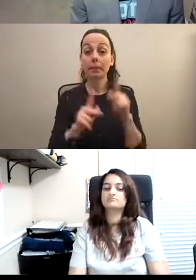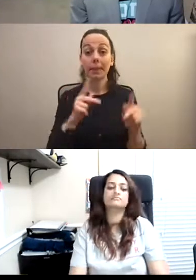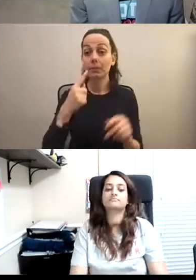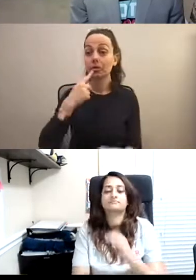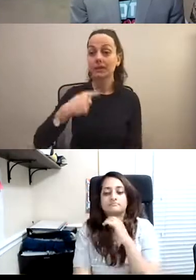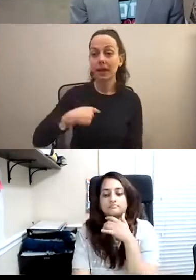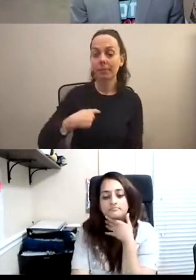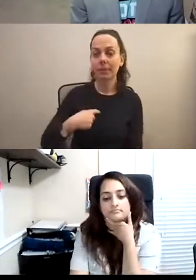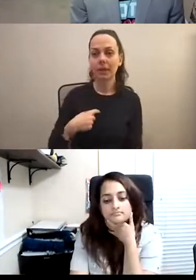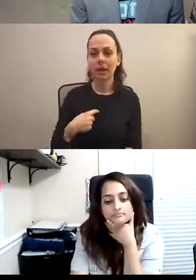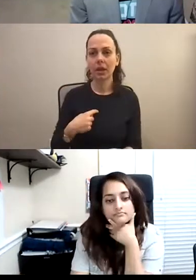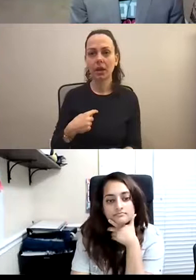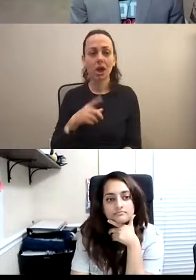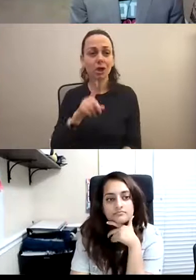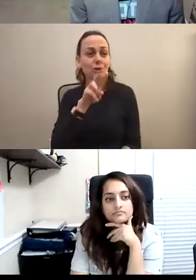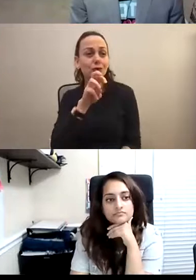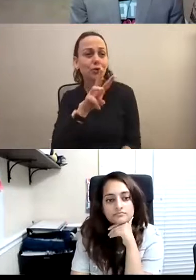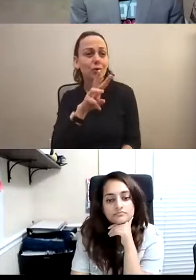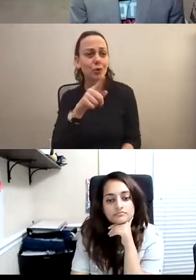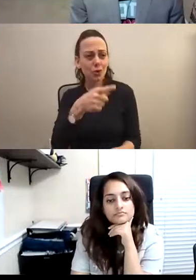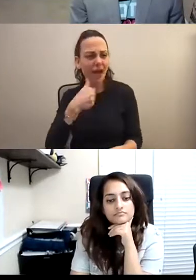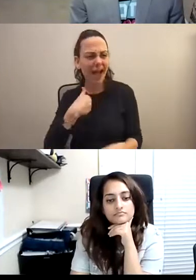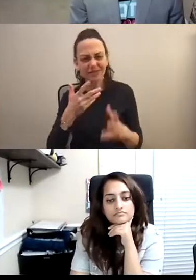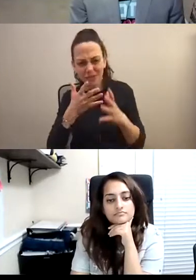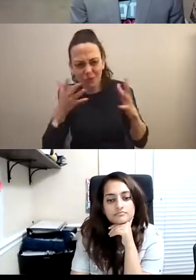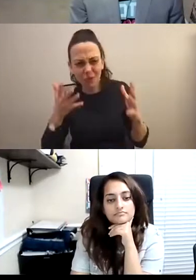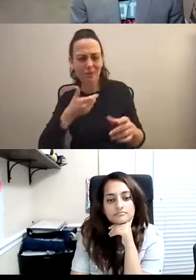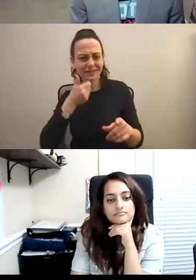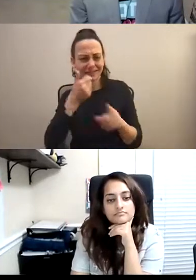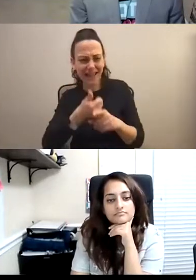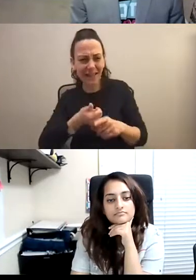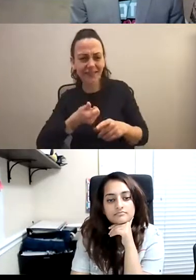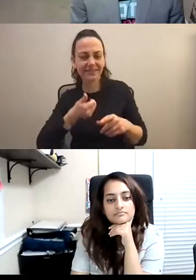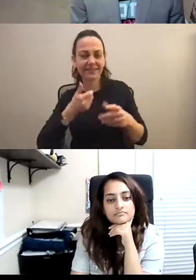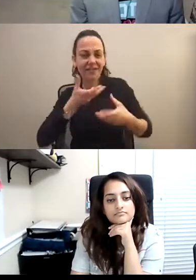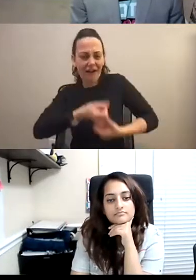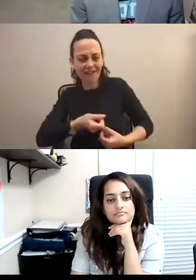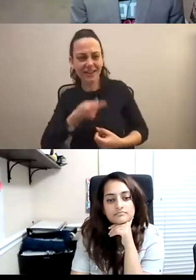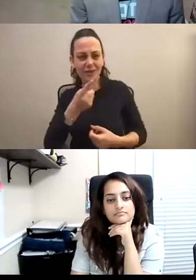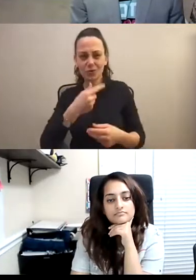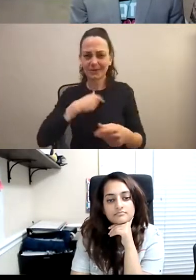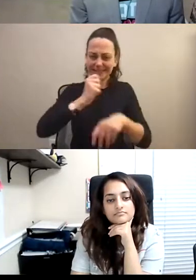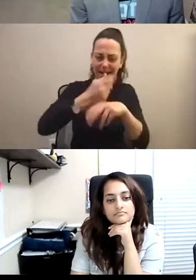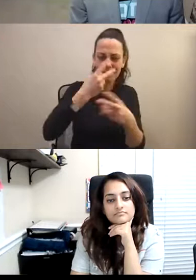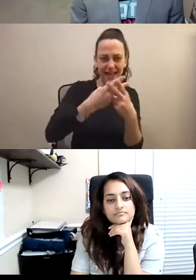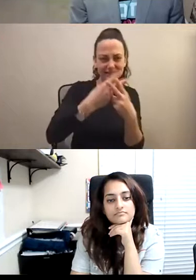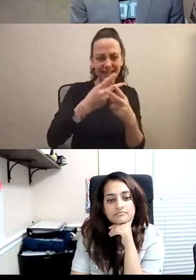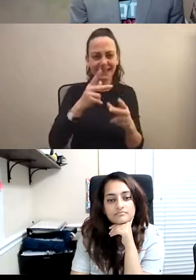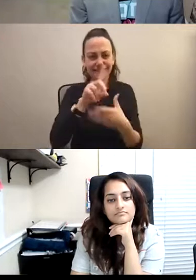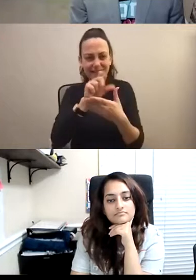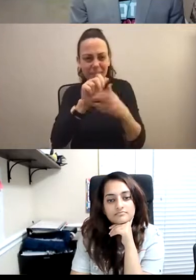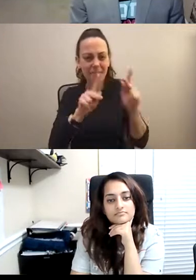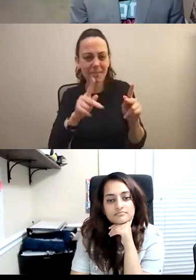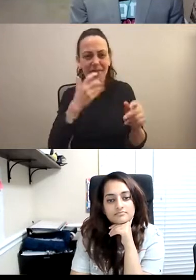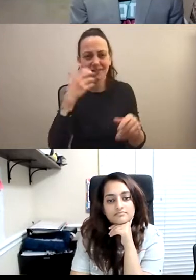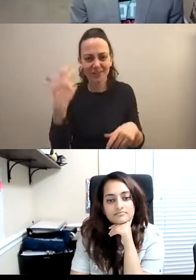I do, oh Drew, you're so self-confident, you made the disabled people are hot hashtag, like wow, it's so cool. And I'm like, yeah, I made that because I